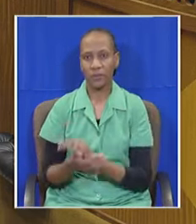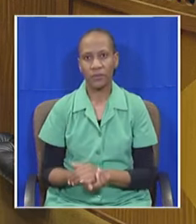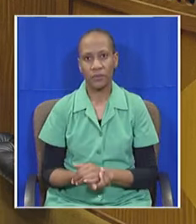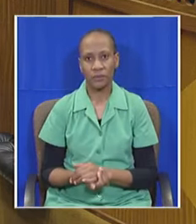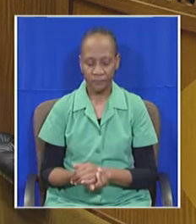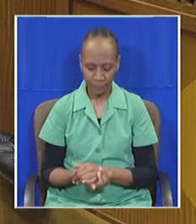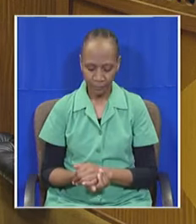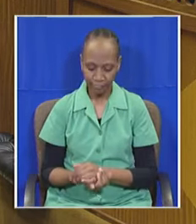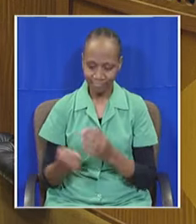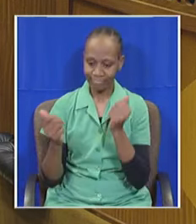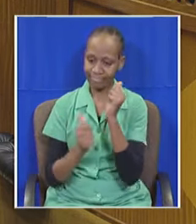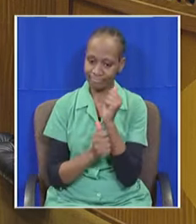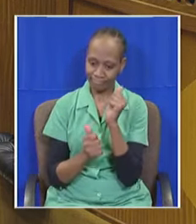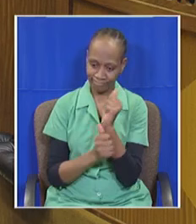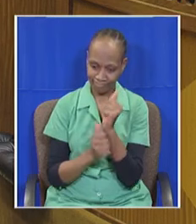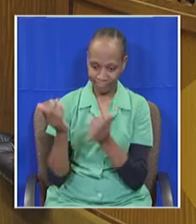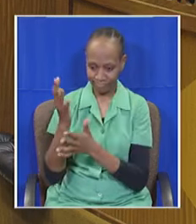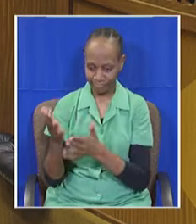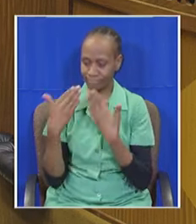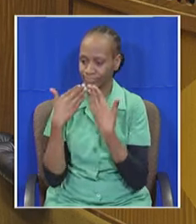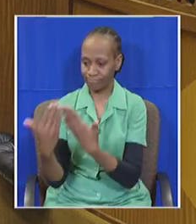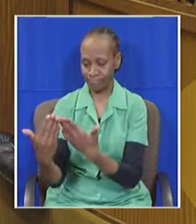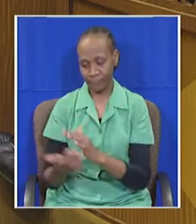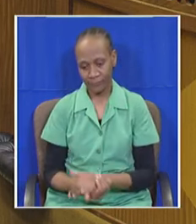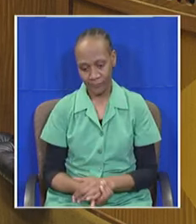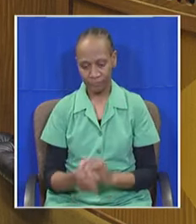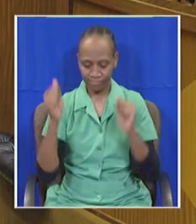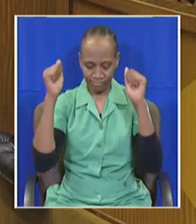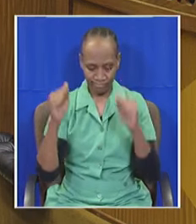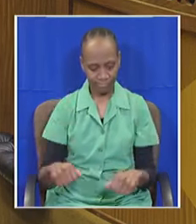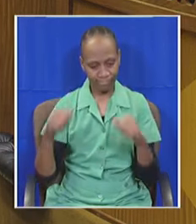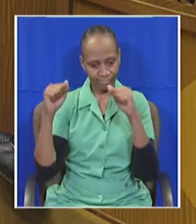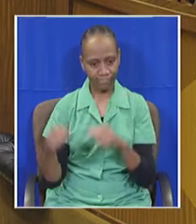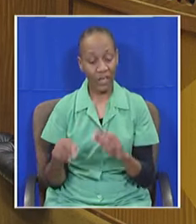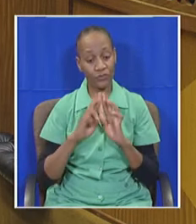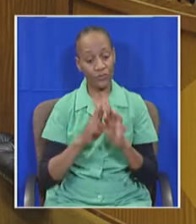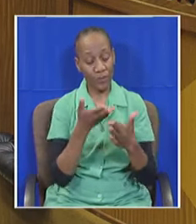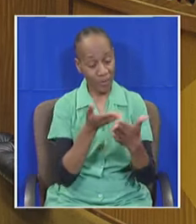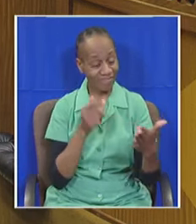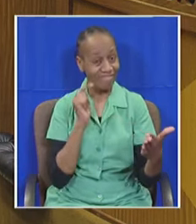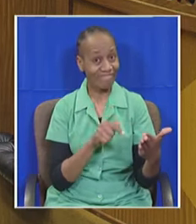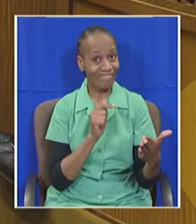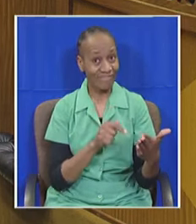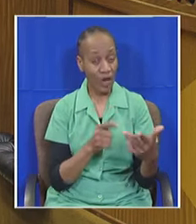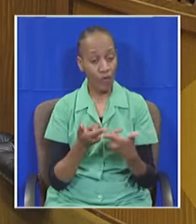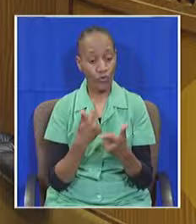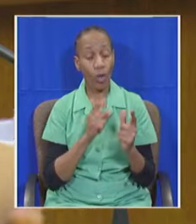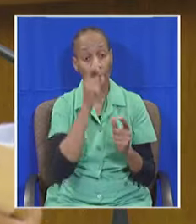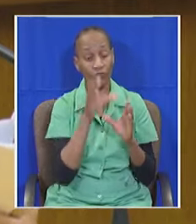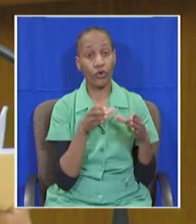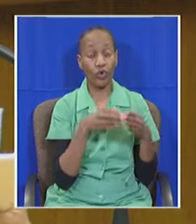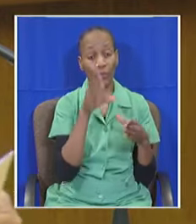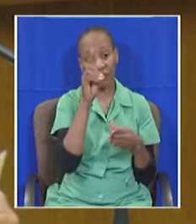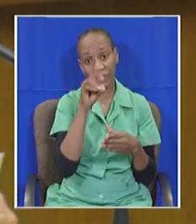Thank you, Honorable Deputy Speaker. Indeed, this is the report of the Portfolio Committee of Trade